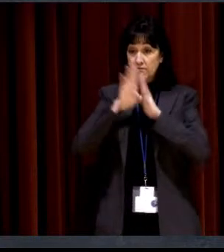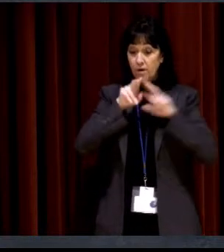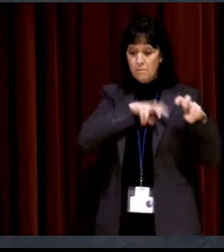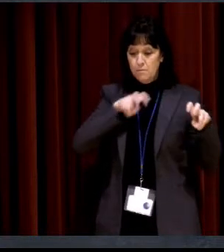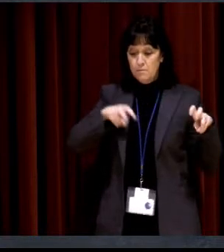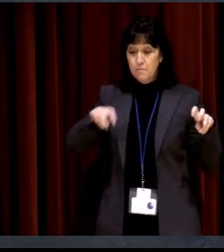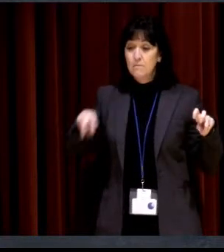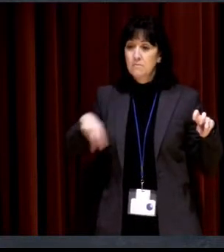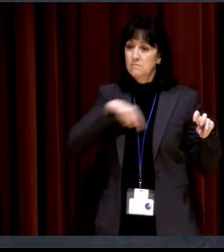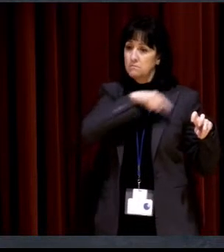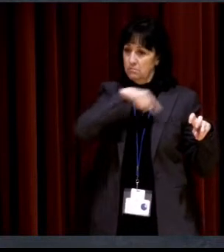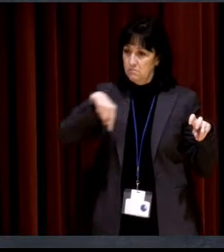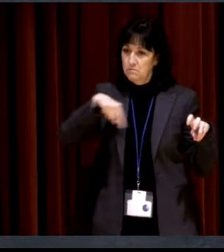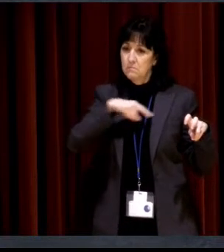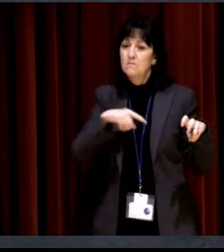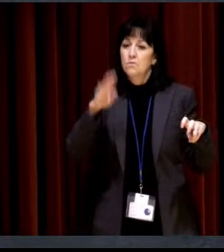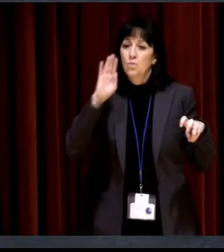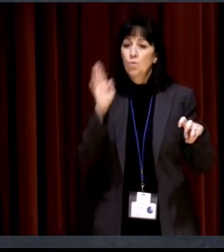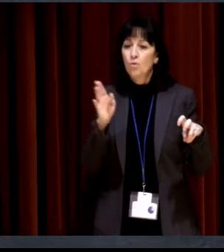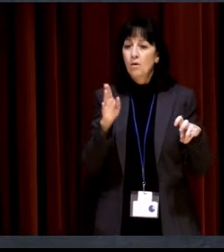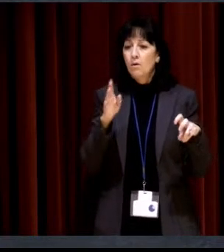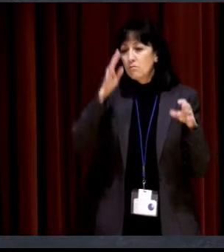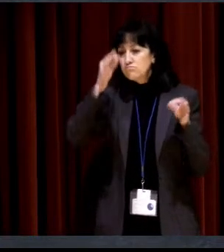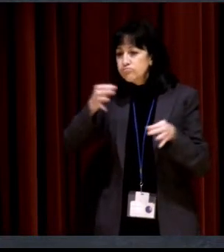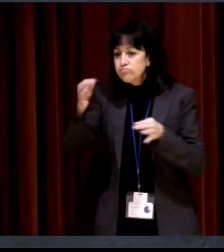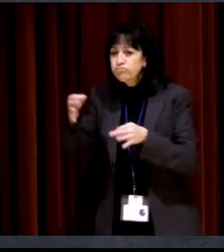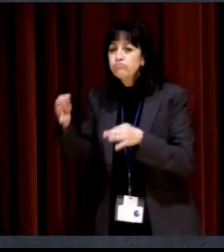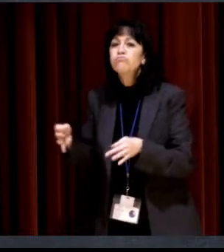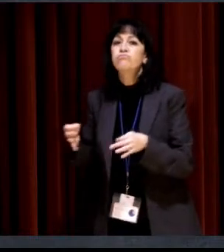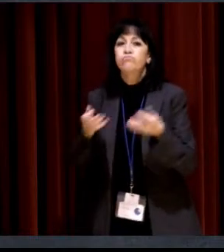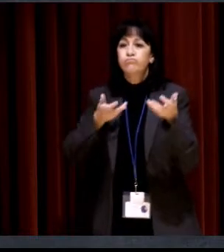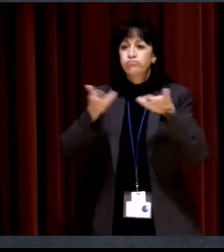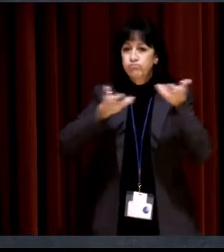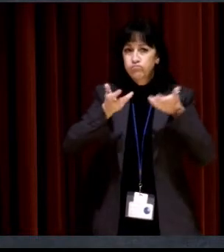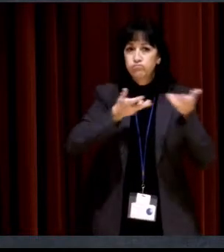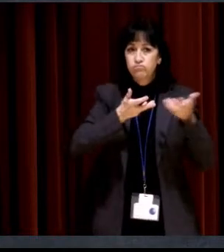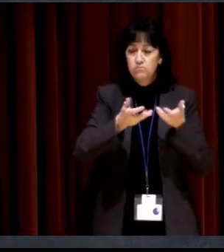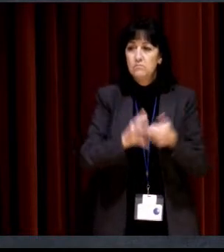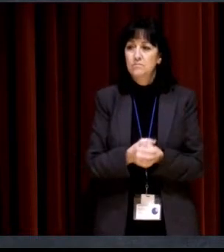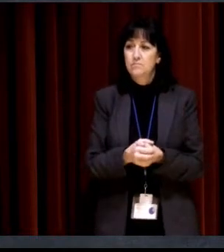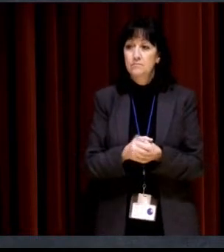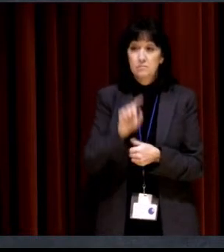whole concept. There's right behind you. There's a question.